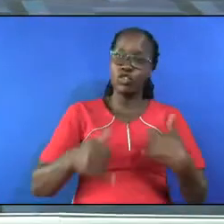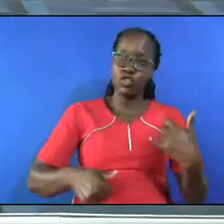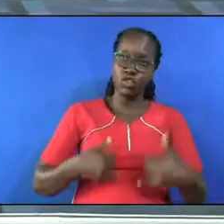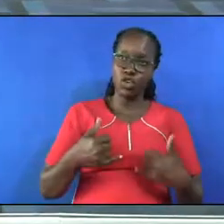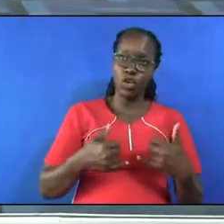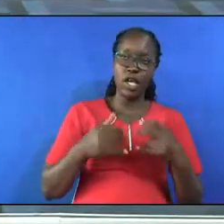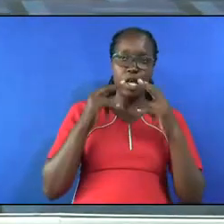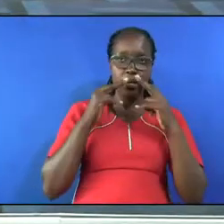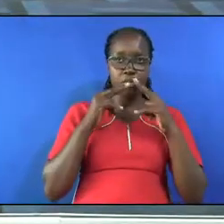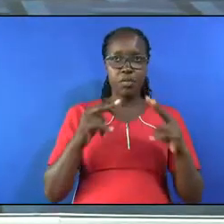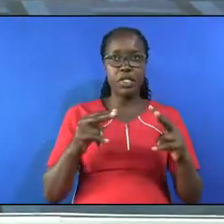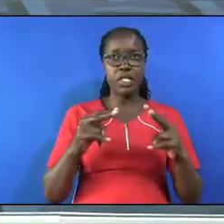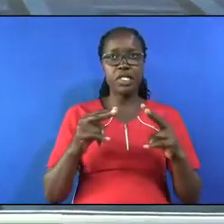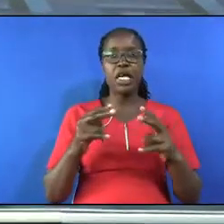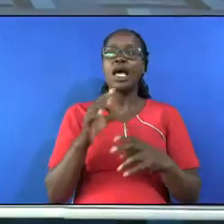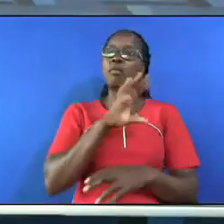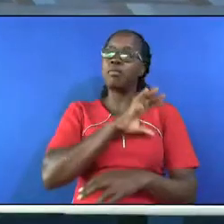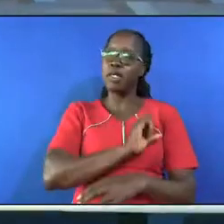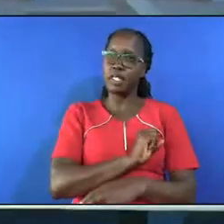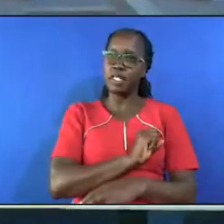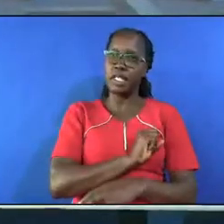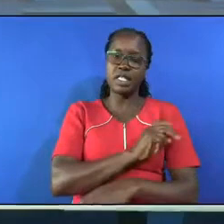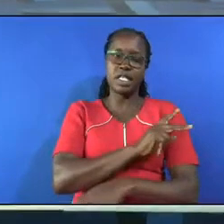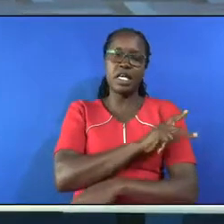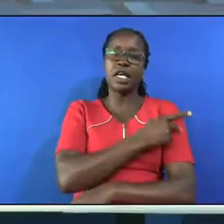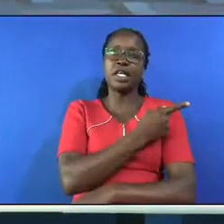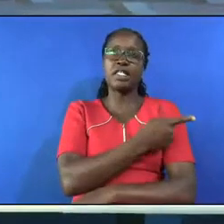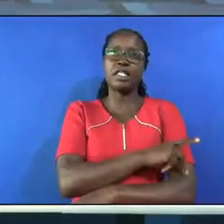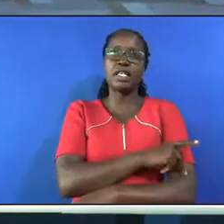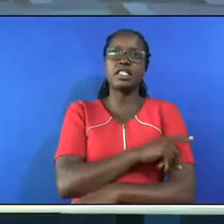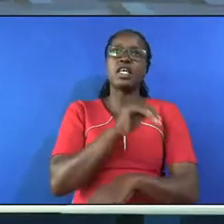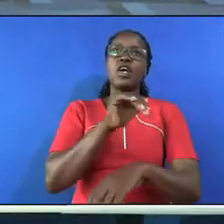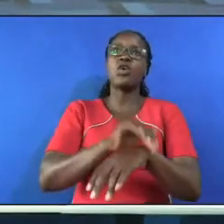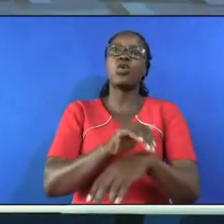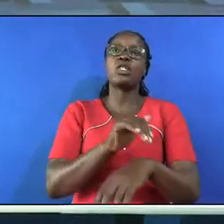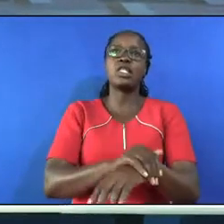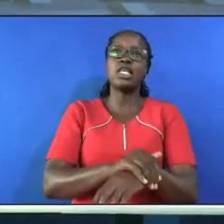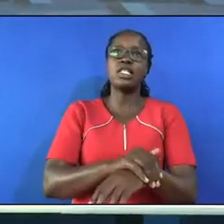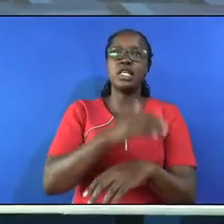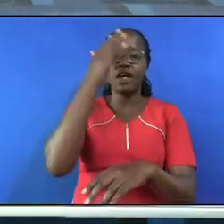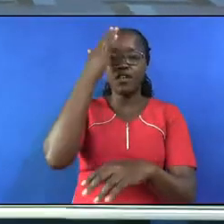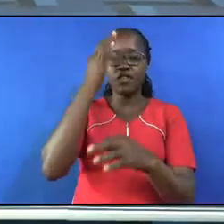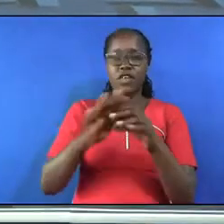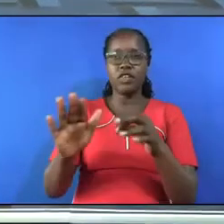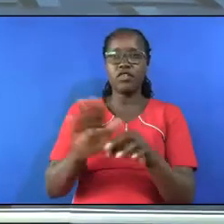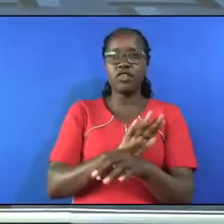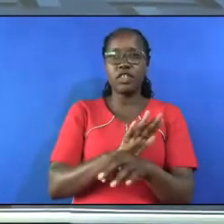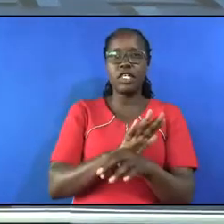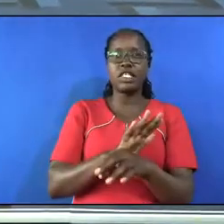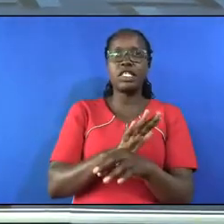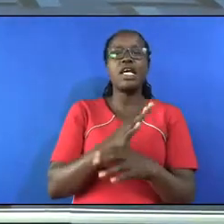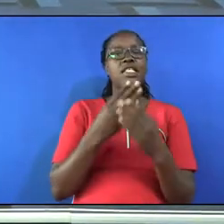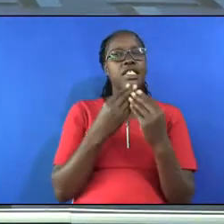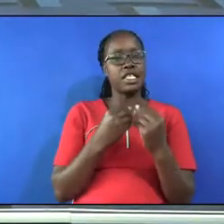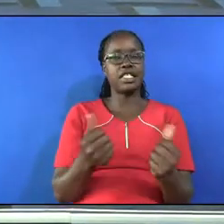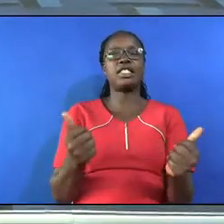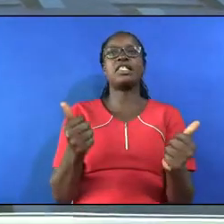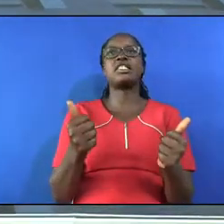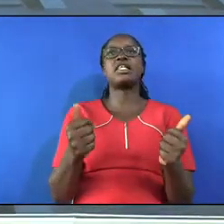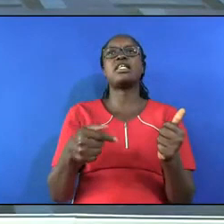joy, peace, patience, kindness, goodness, faithfulness,